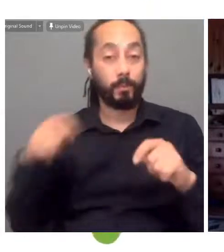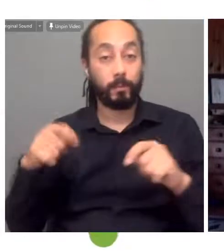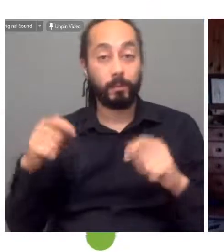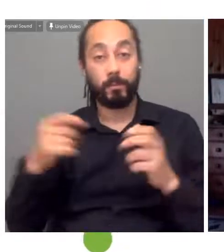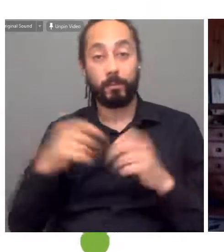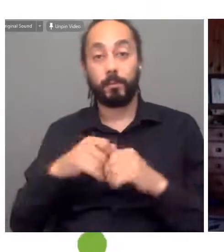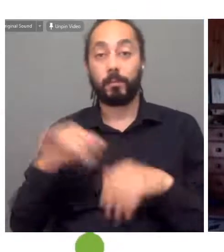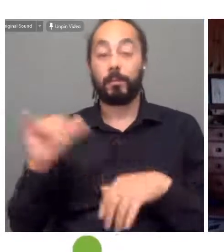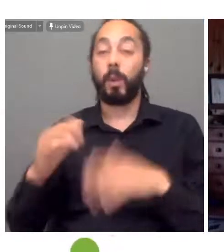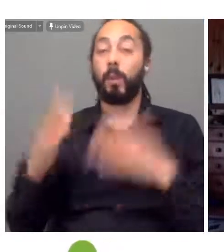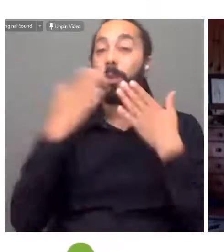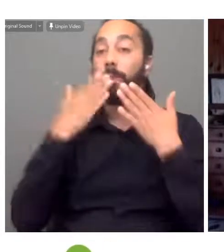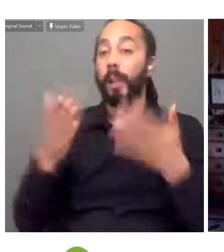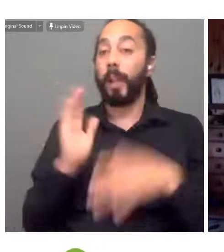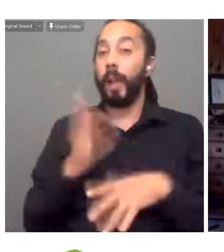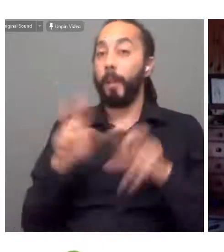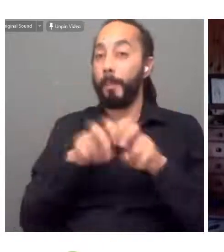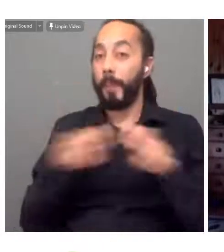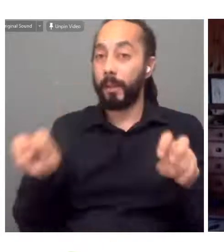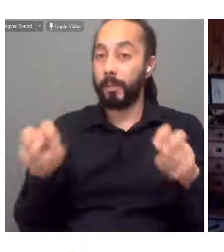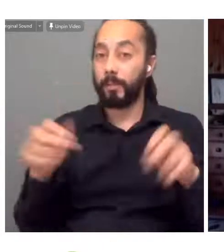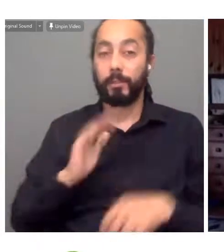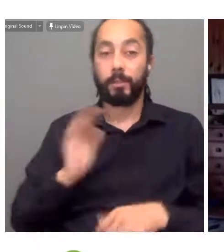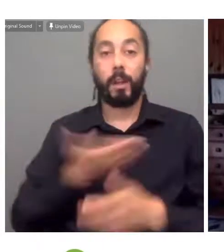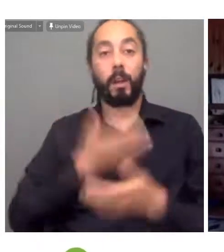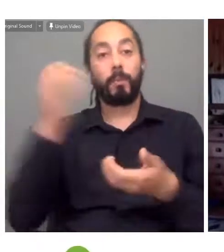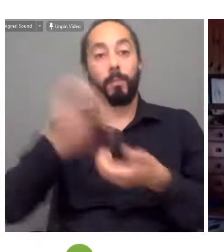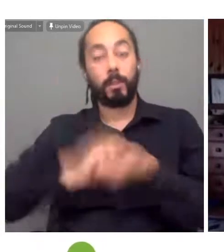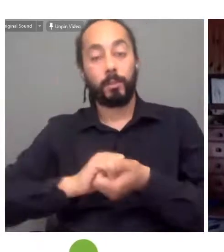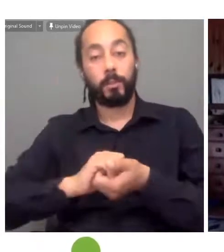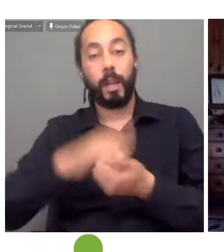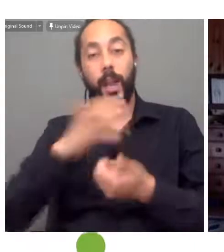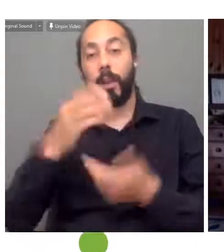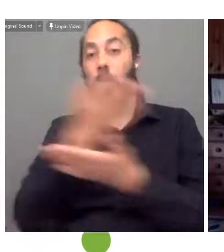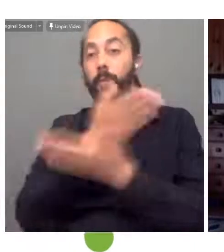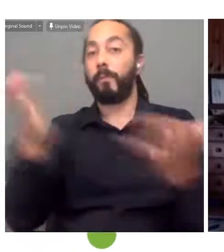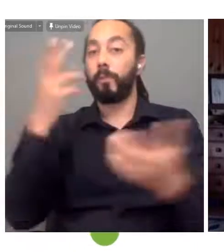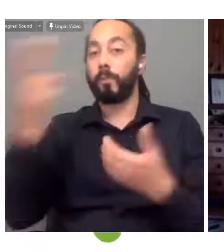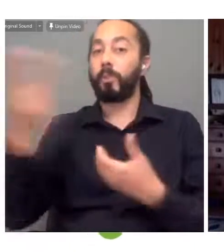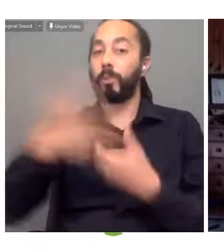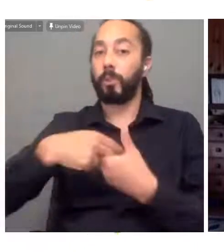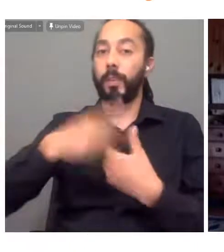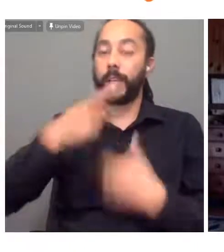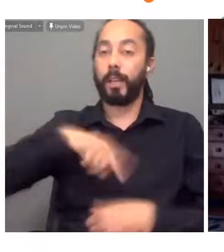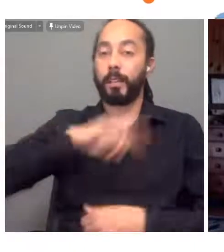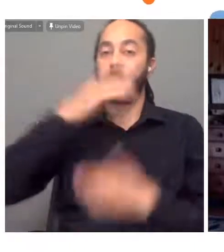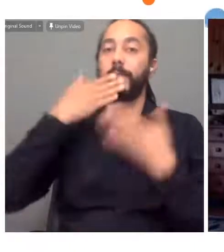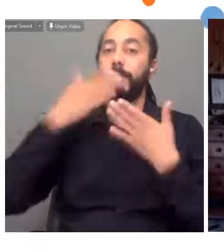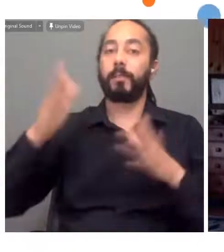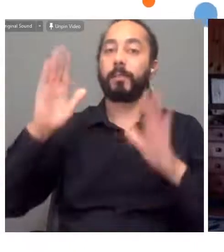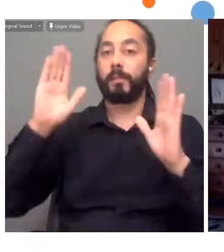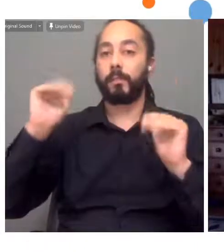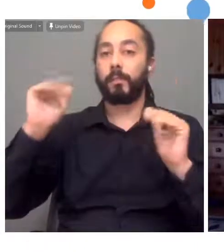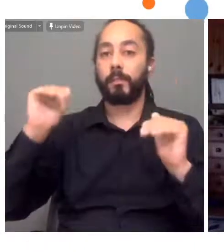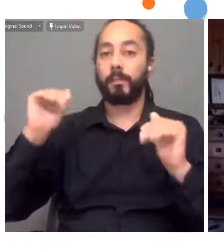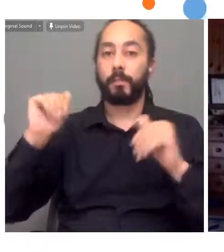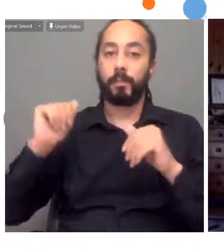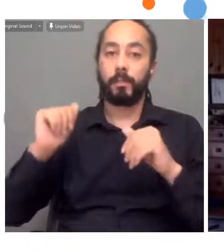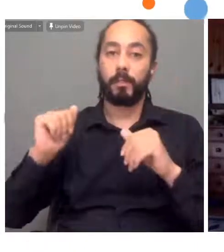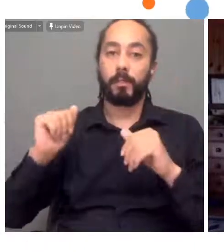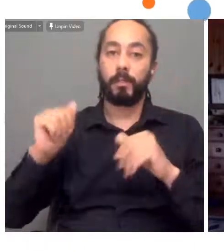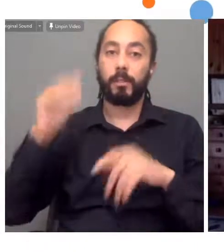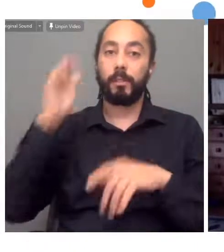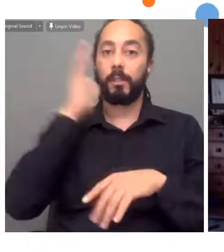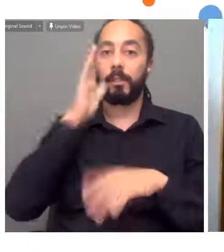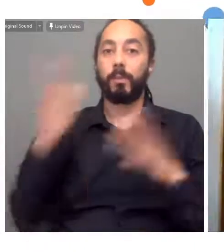our panelists, our partners, and all of you for joining us. Goodbye. Thanks, Rip. And we'll stay on for 10